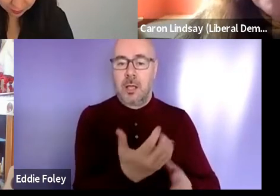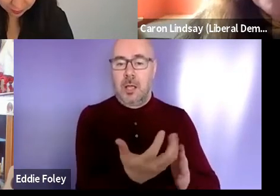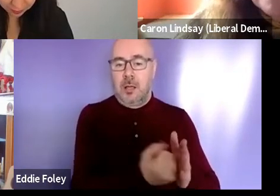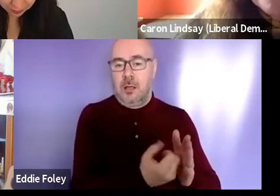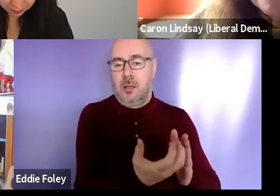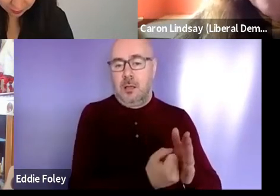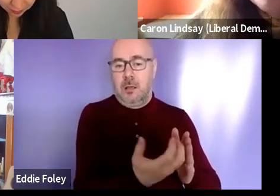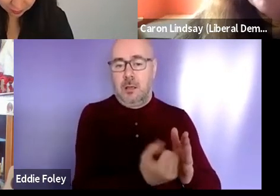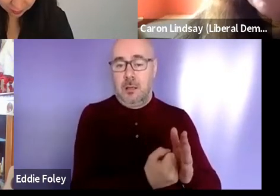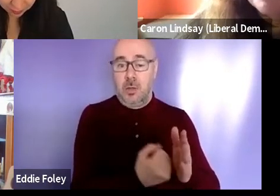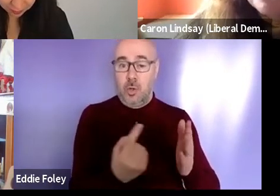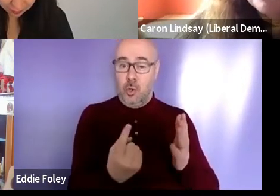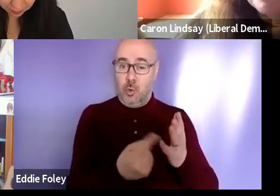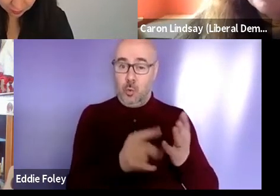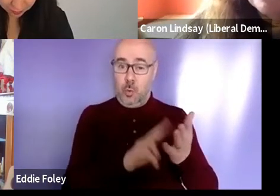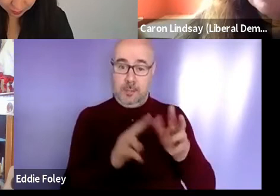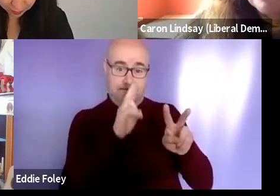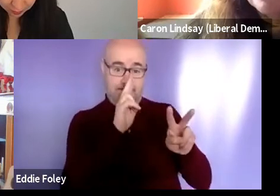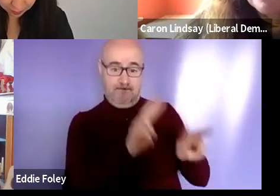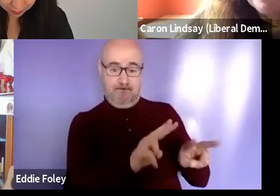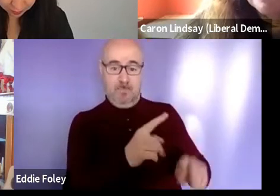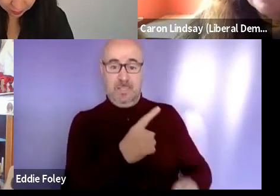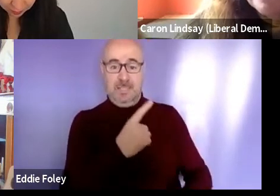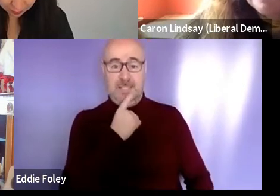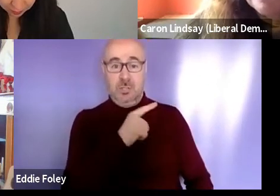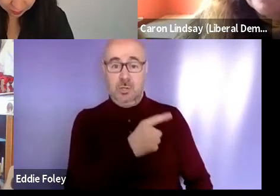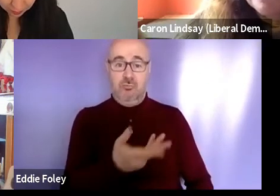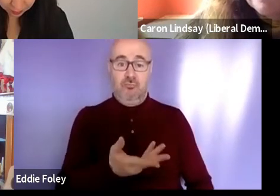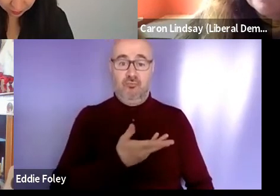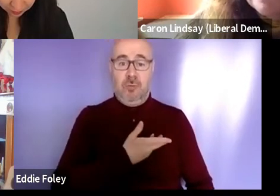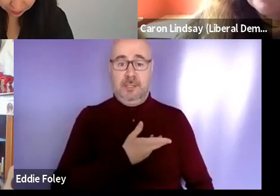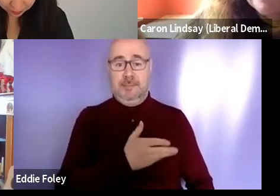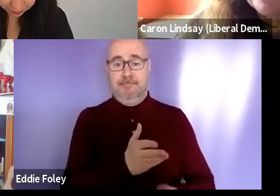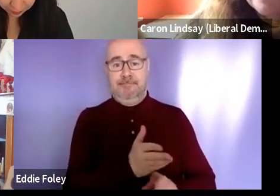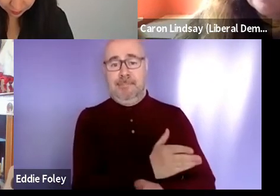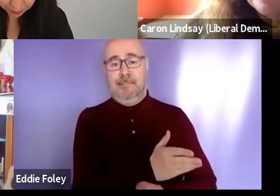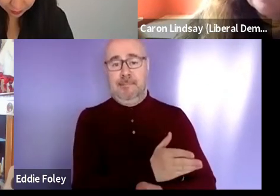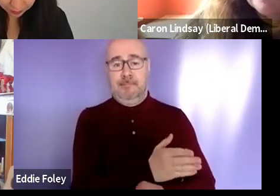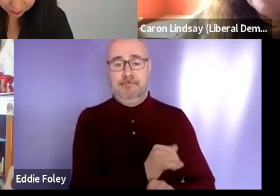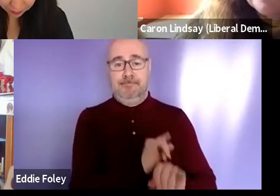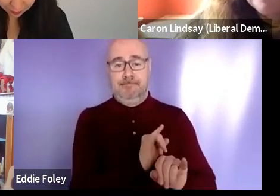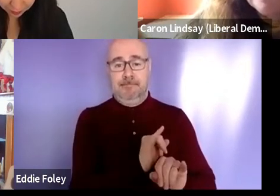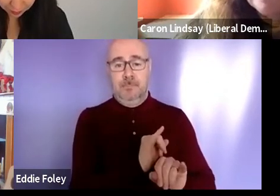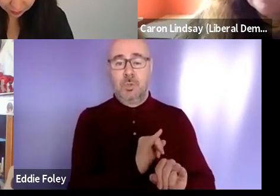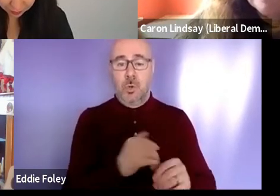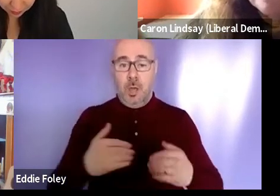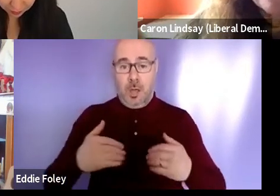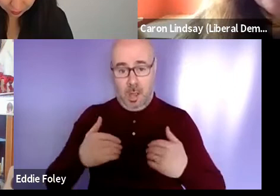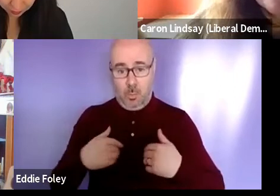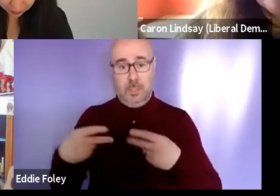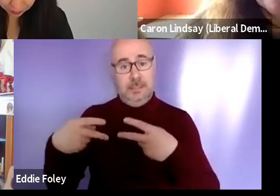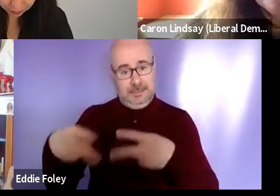of our rights. So I believe that a social security system like ours, one which is actually secure and has been designed by people with